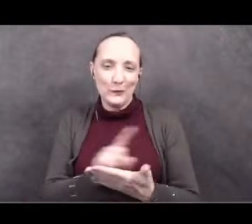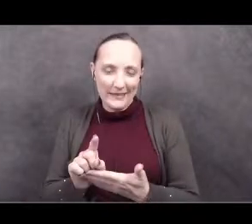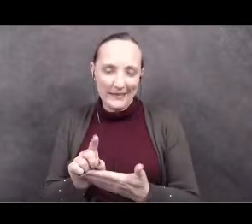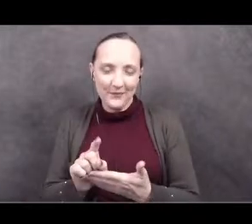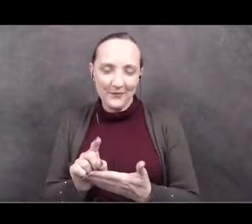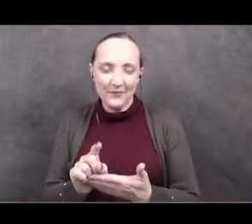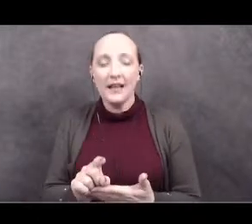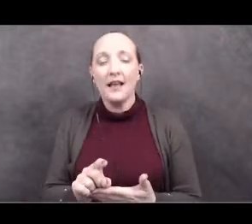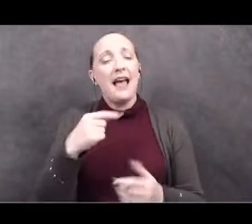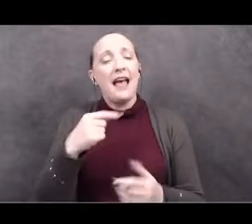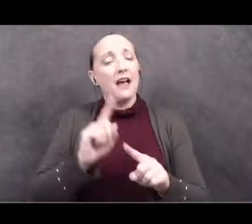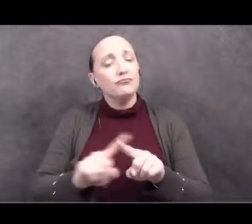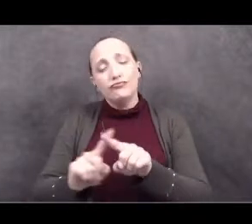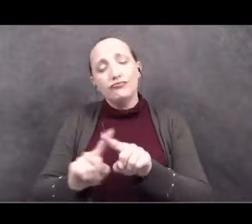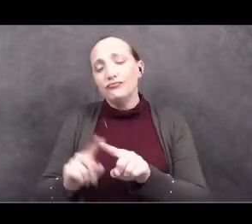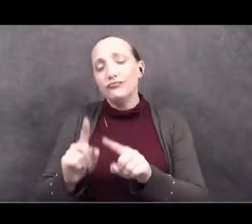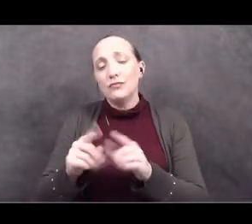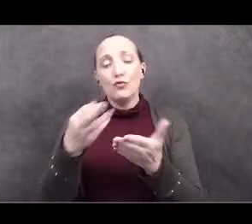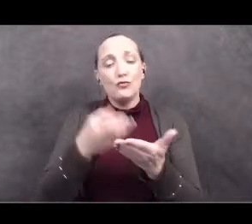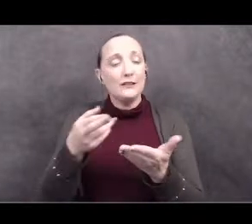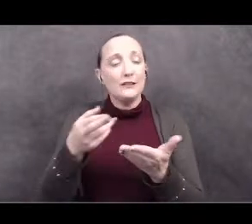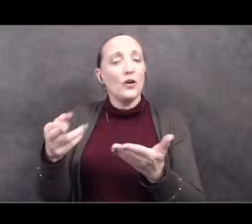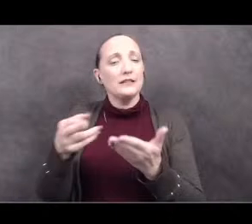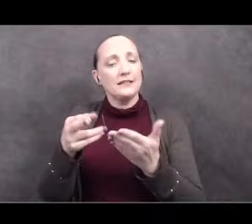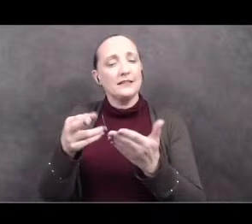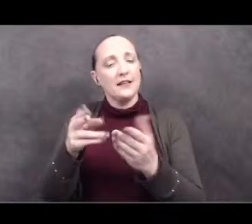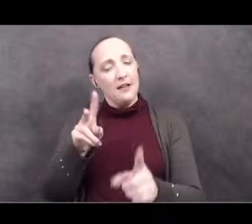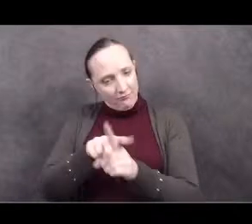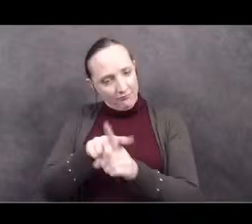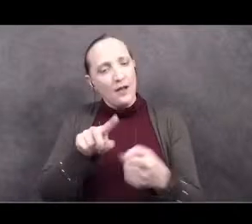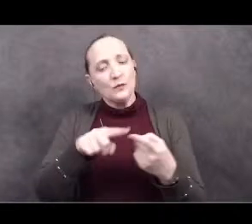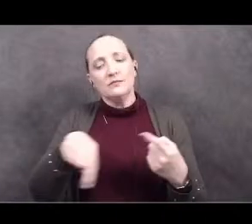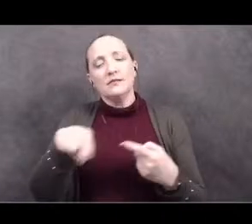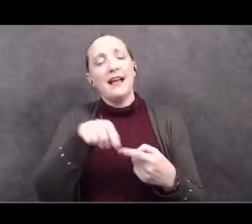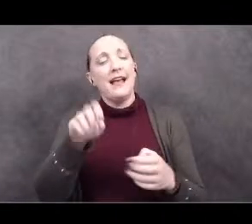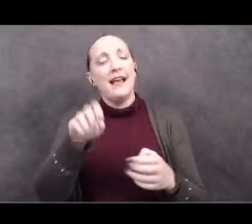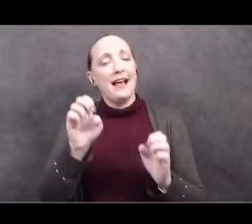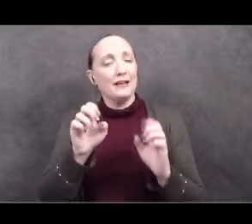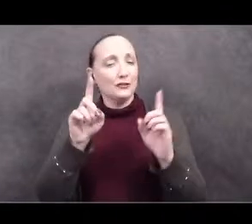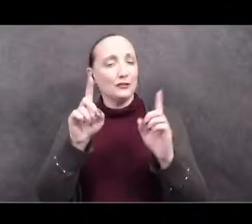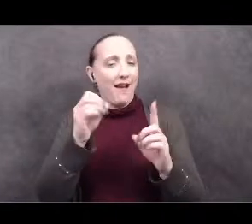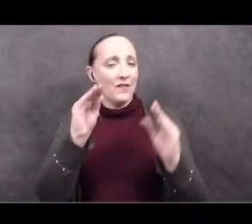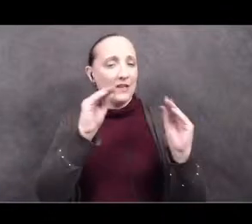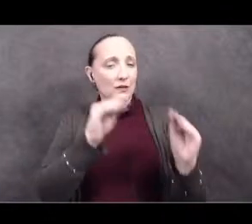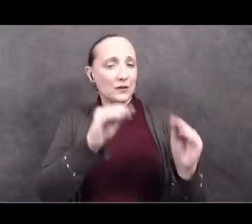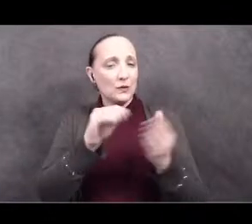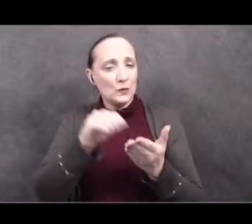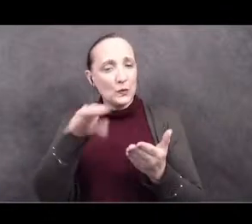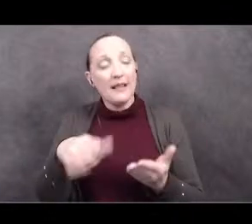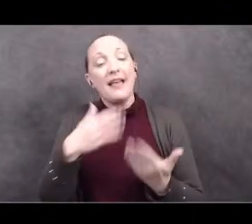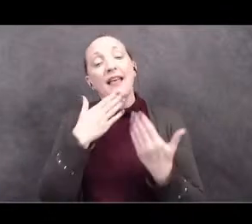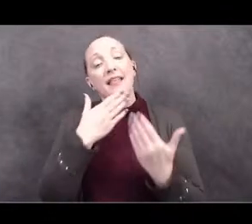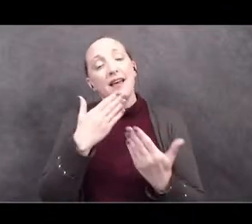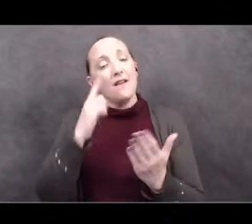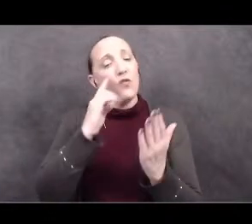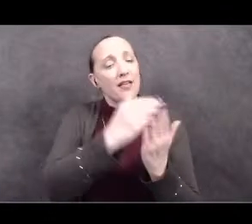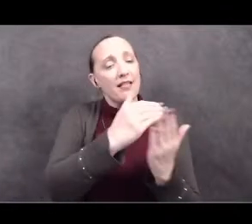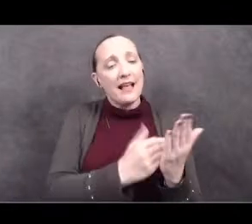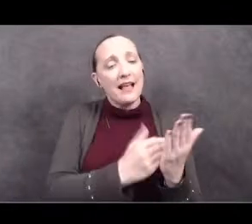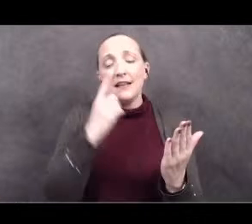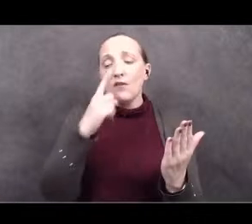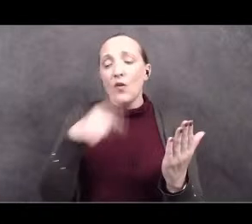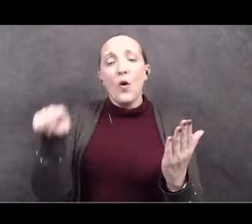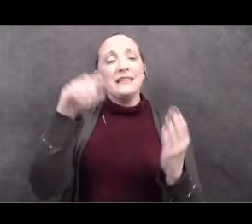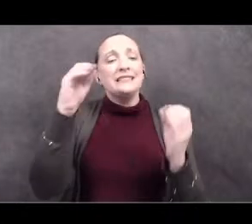resources that are pertinent to the education of students we love the lessons that were provided for teachers to incorporate in their lessons